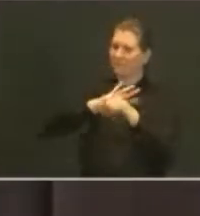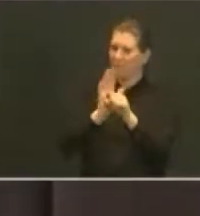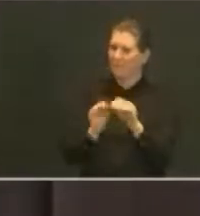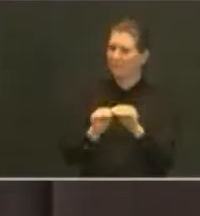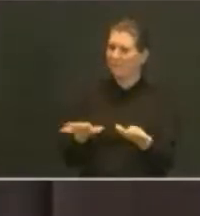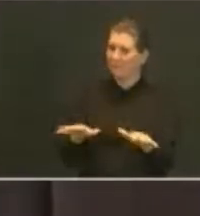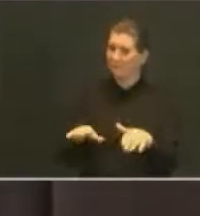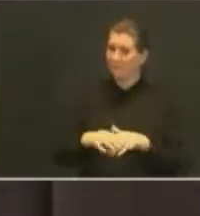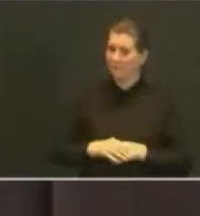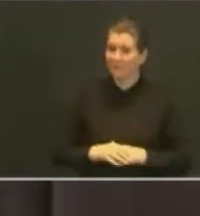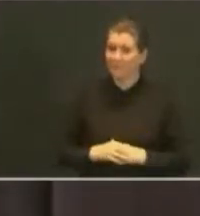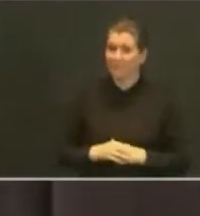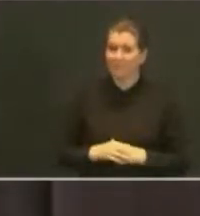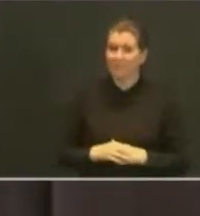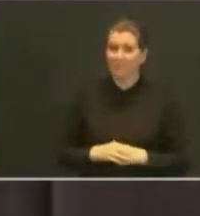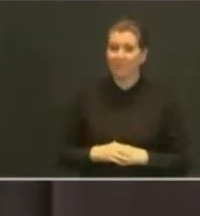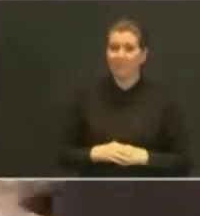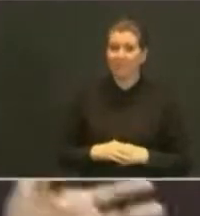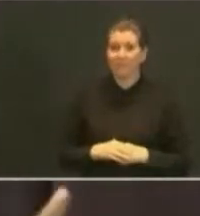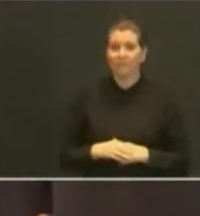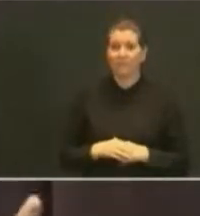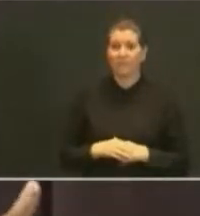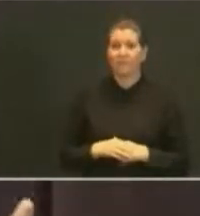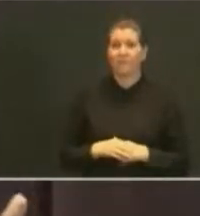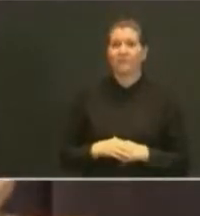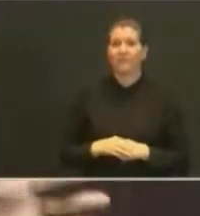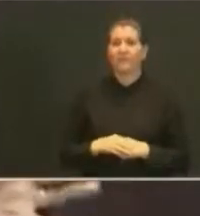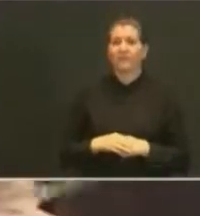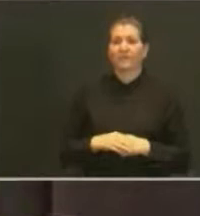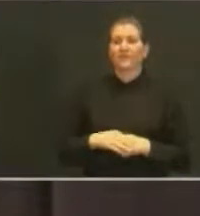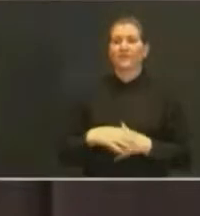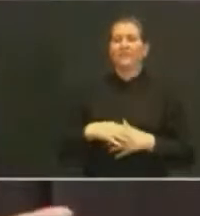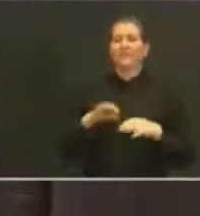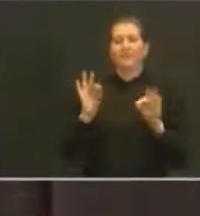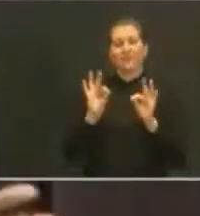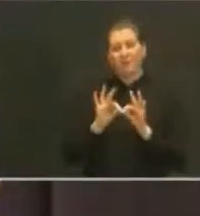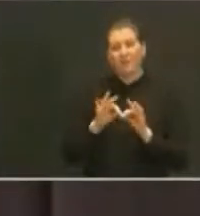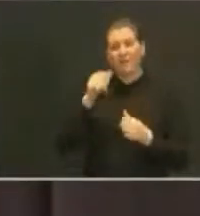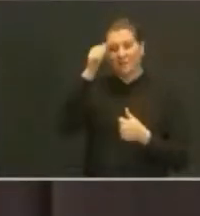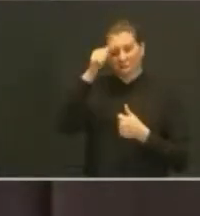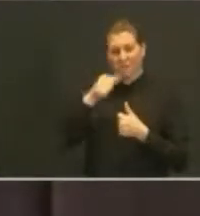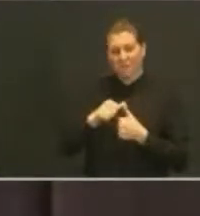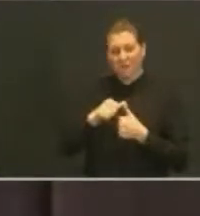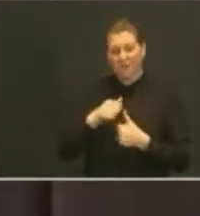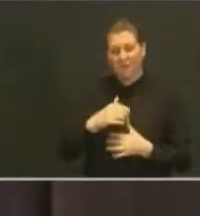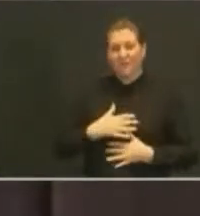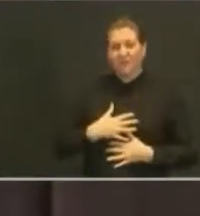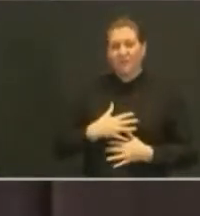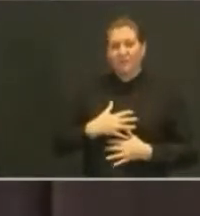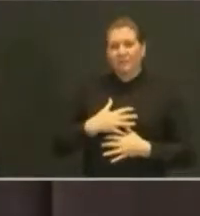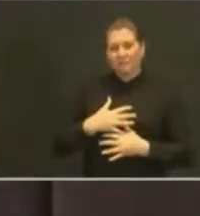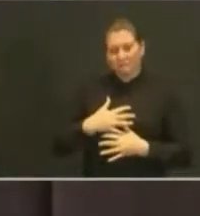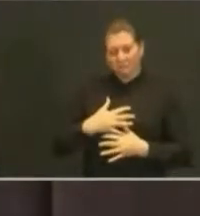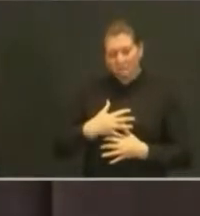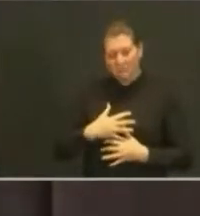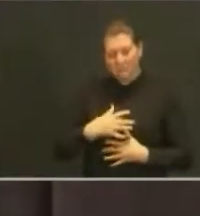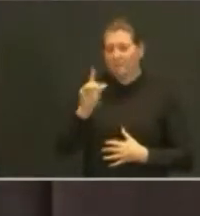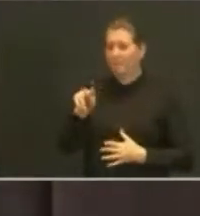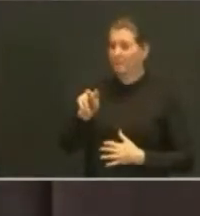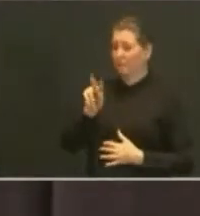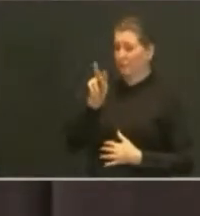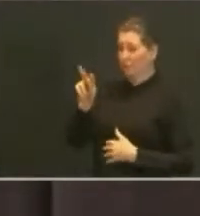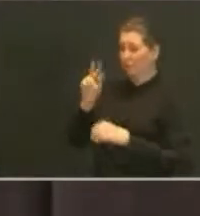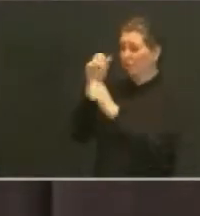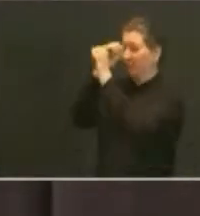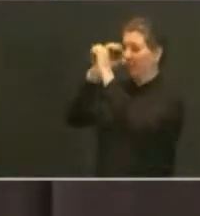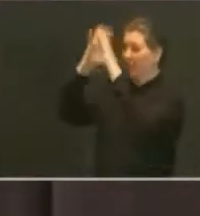for us to take a breath together and really look at the full landscape of the situation that we have